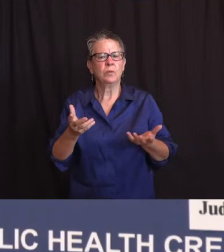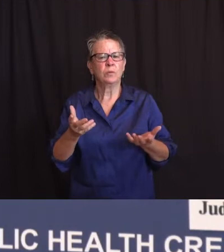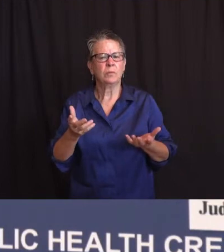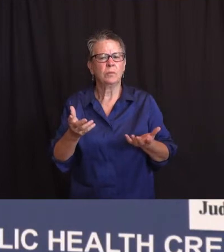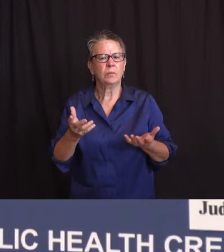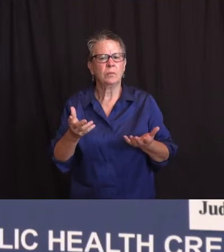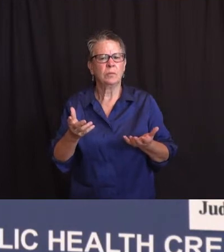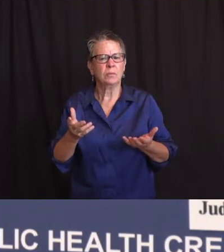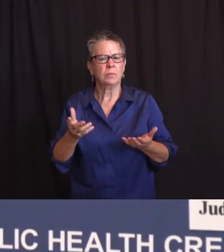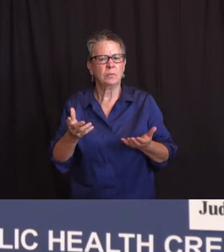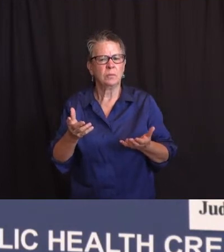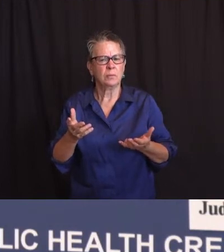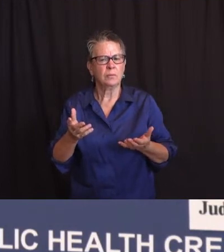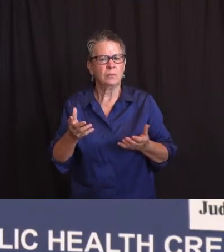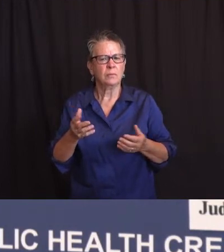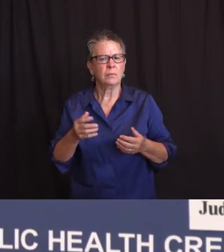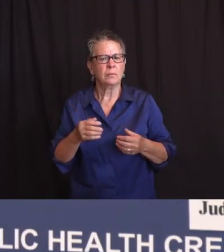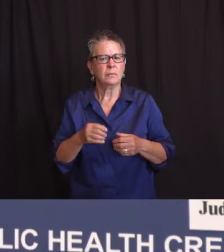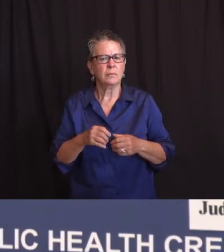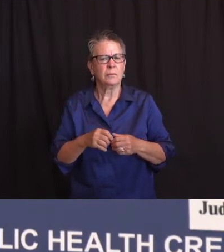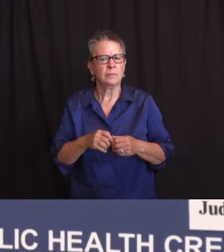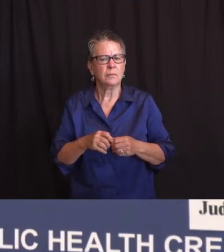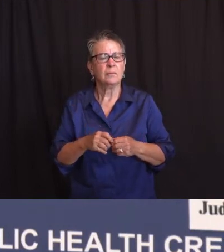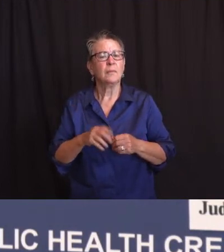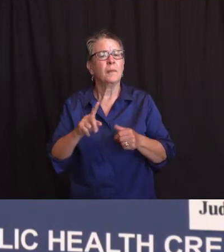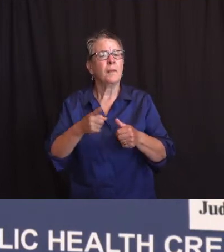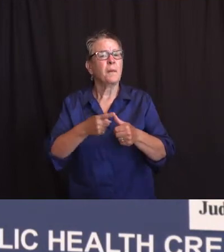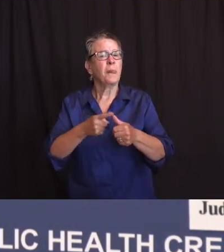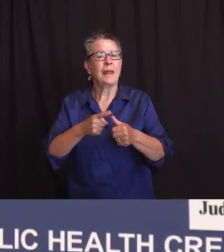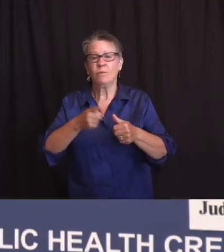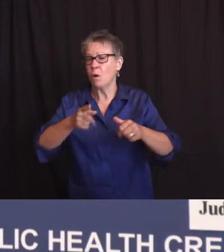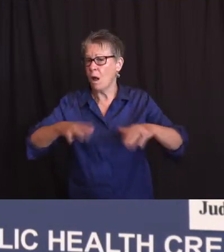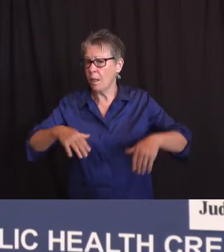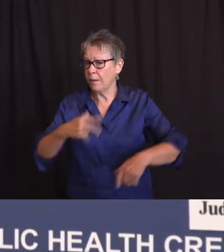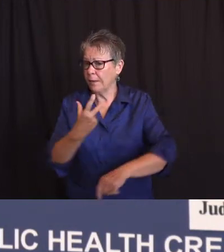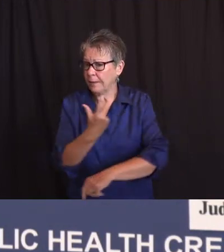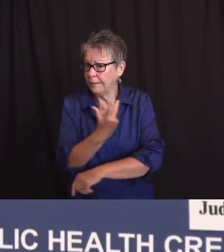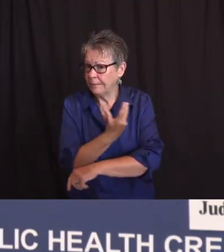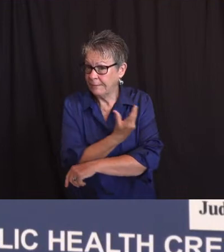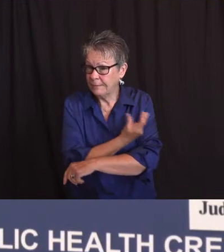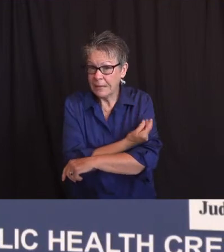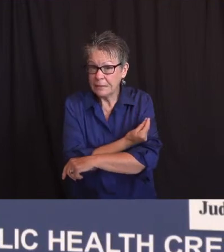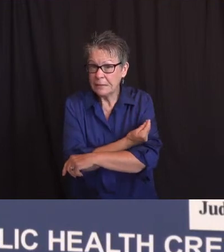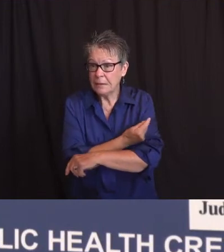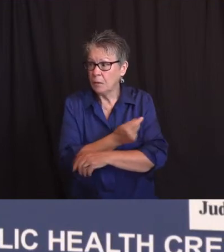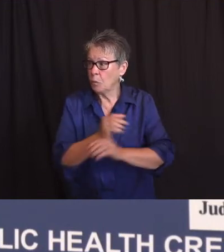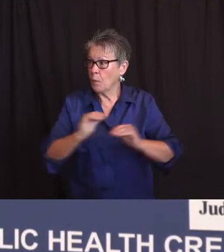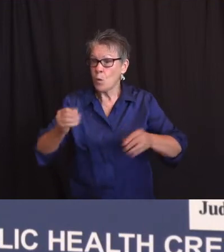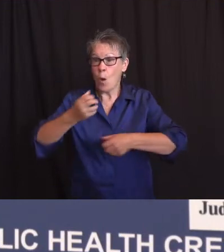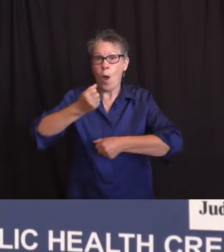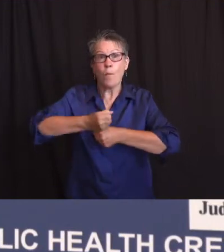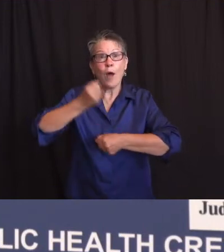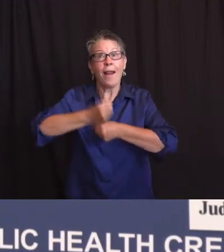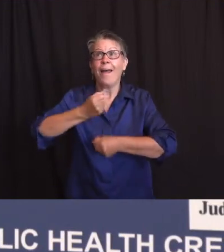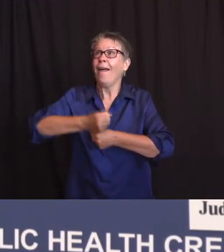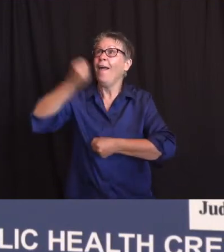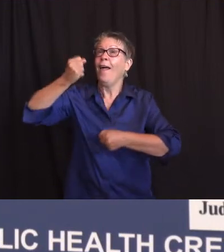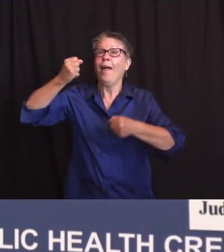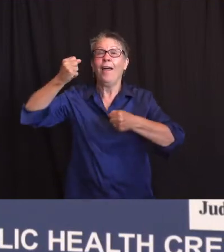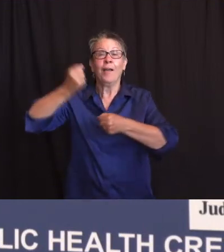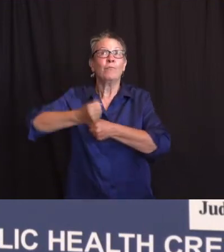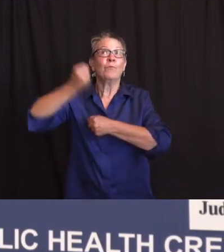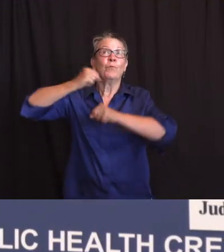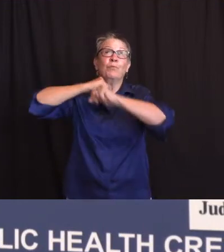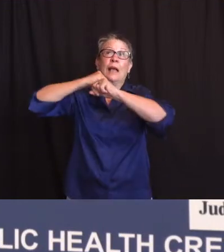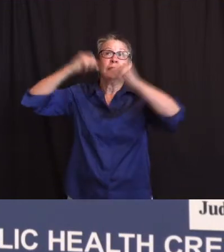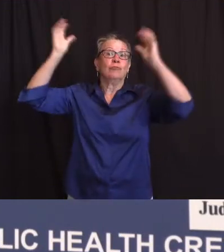umbrella. They're more at risk every day of becoming infected. What wasn't mentioned here is we've always continued to recommend that on return to travel